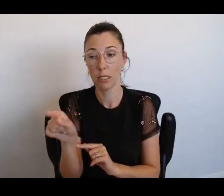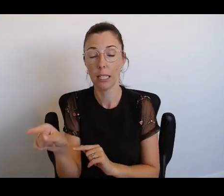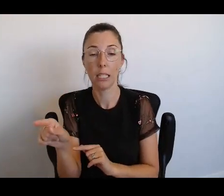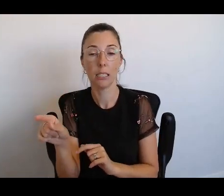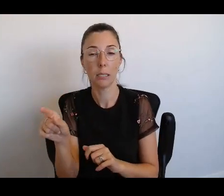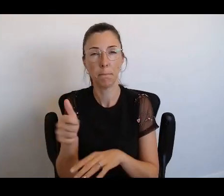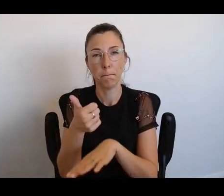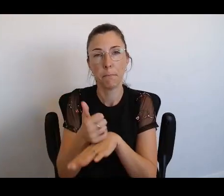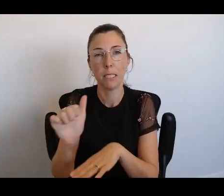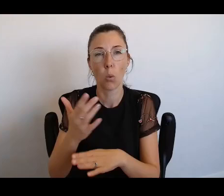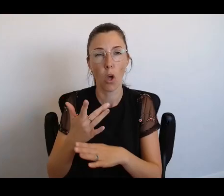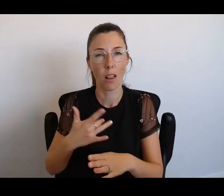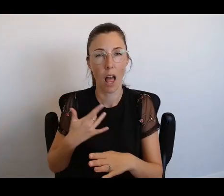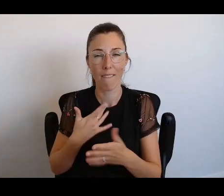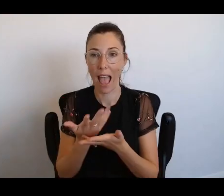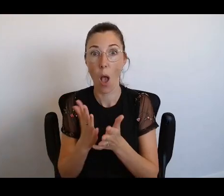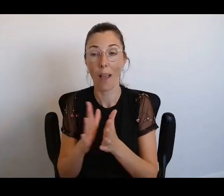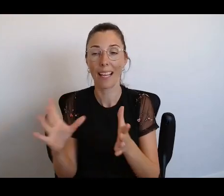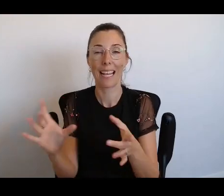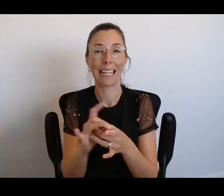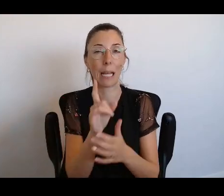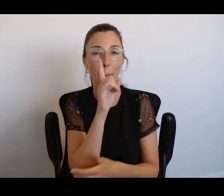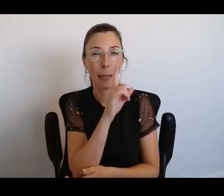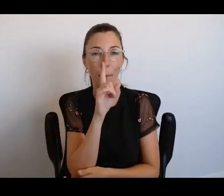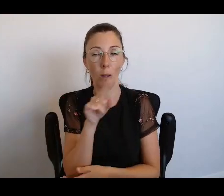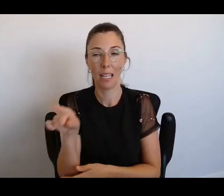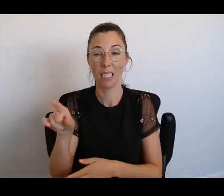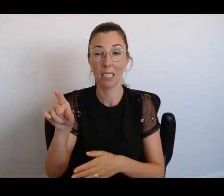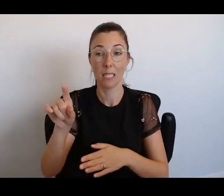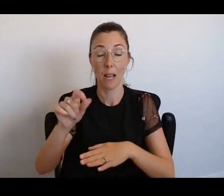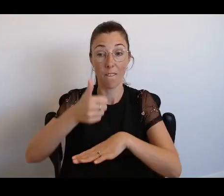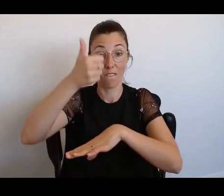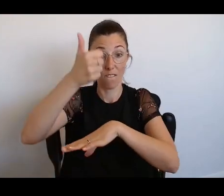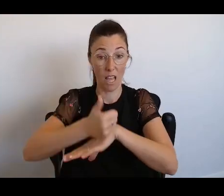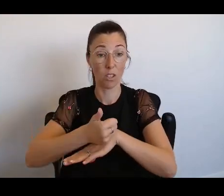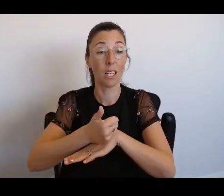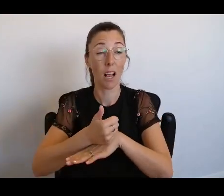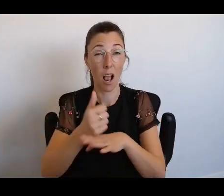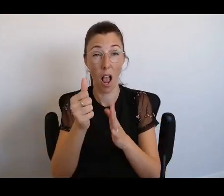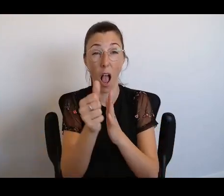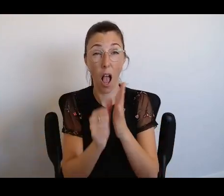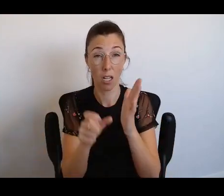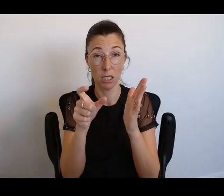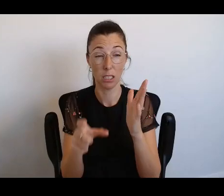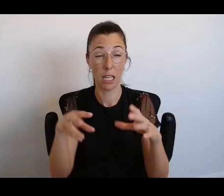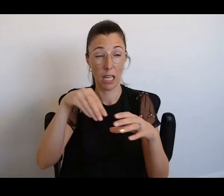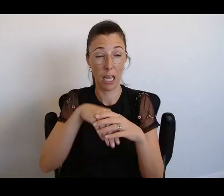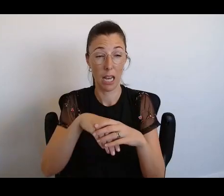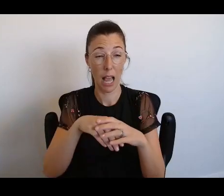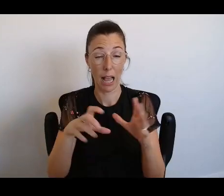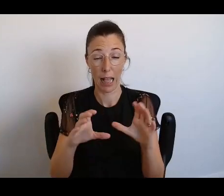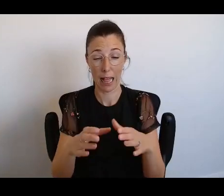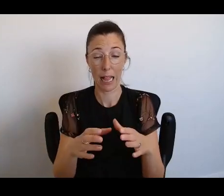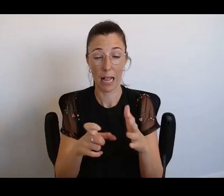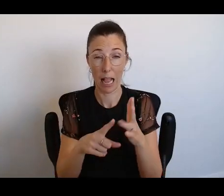together. He's one of the founding artists of the Proper Now Collective, a really important group of artists that